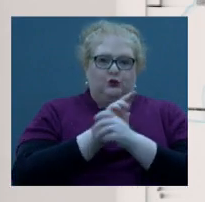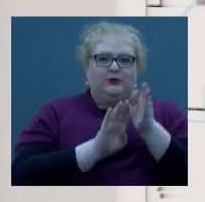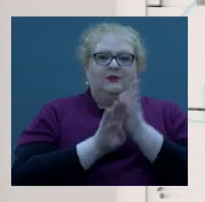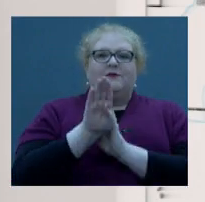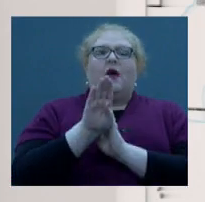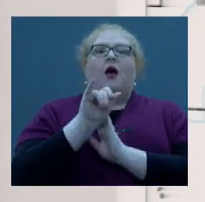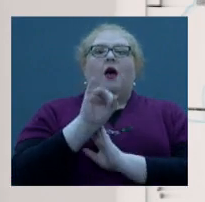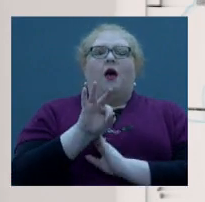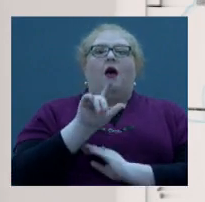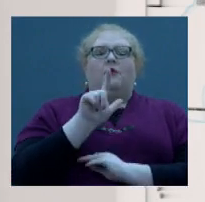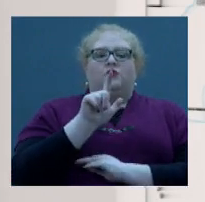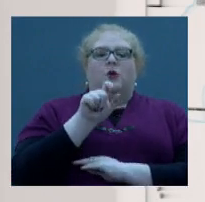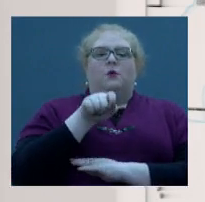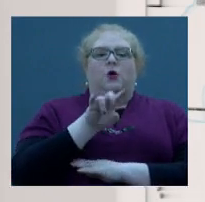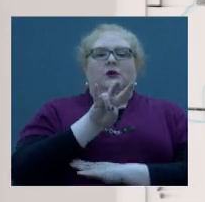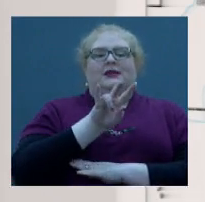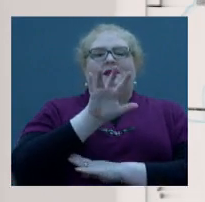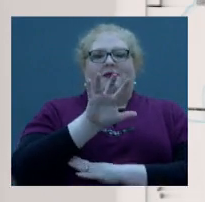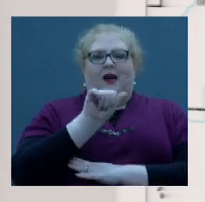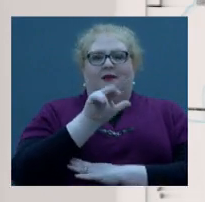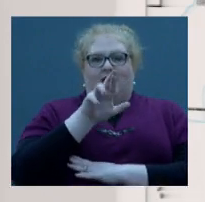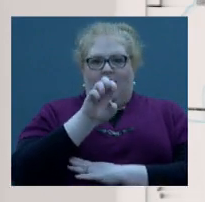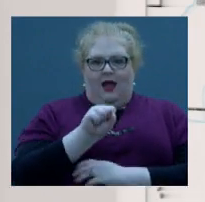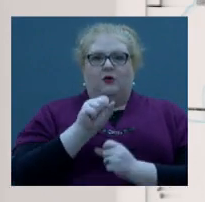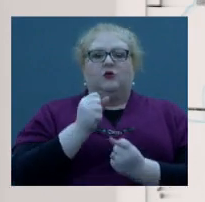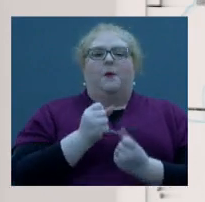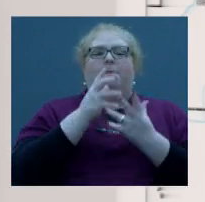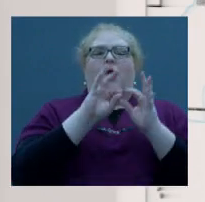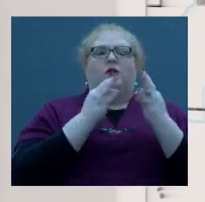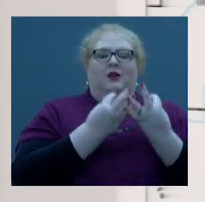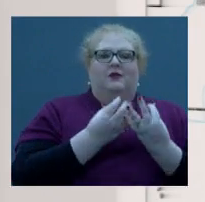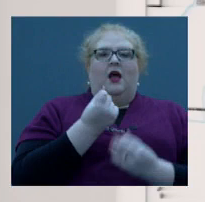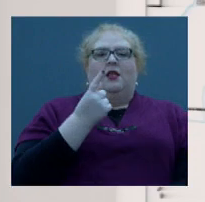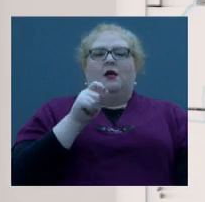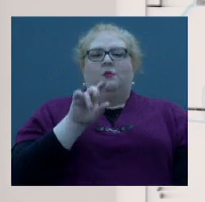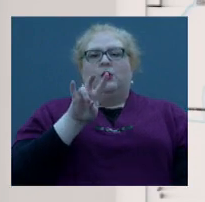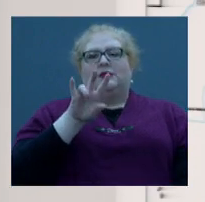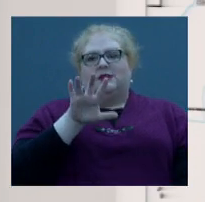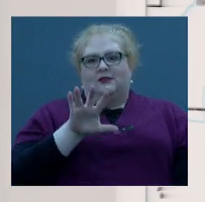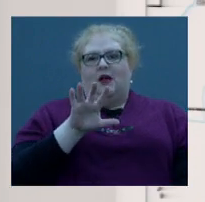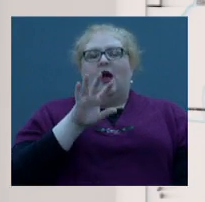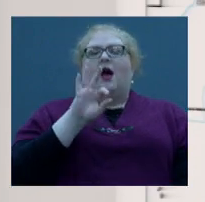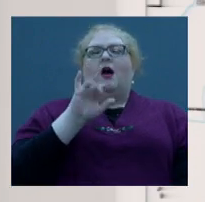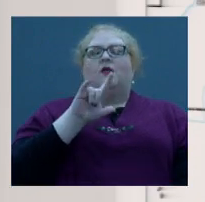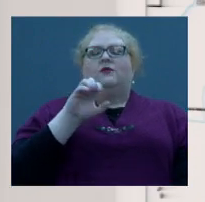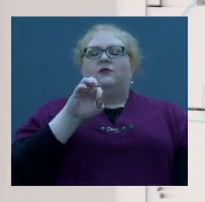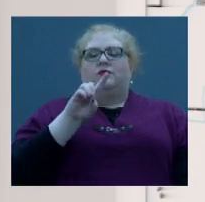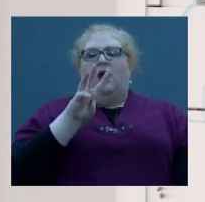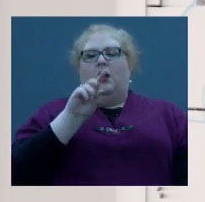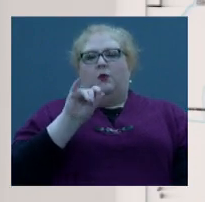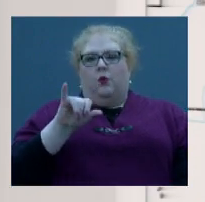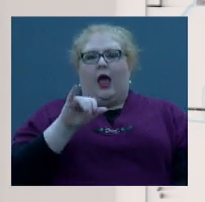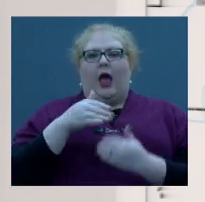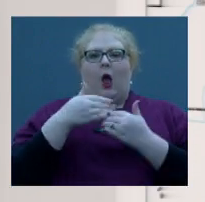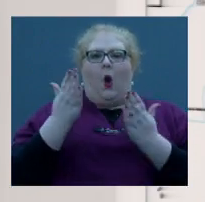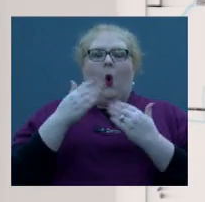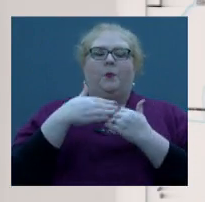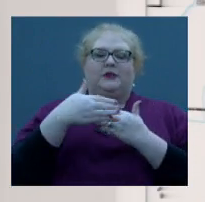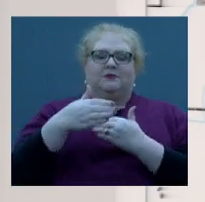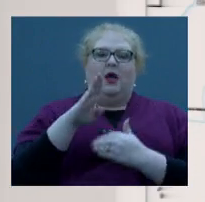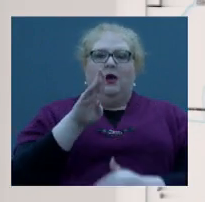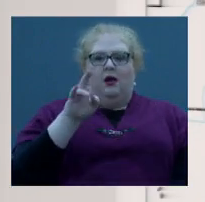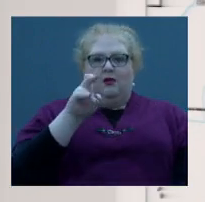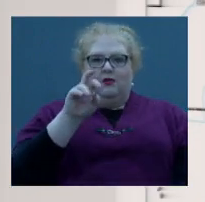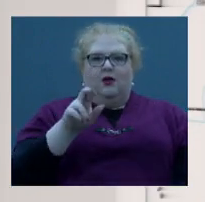of 21.75 acres of multifamily development, 11.75 acres of floodway open space buffer,